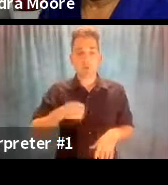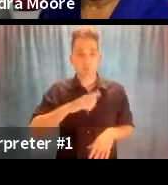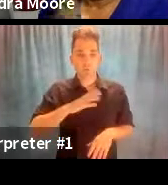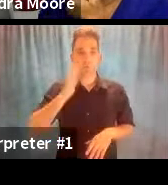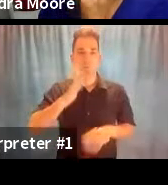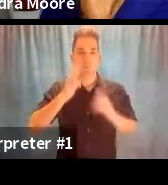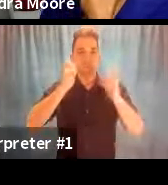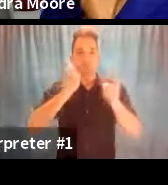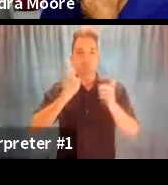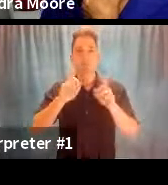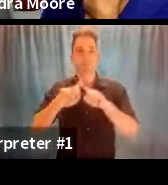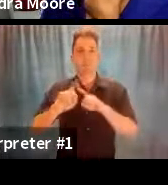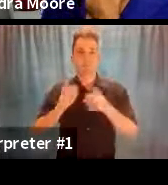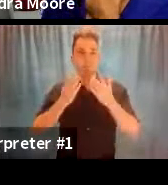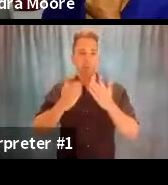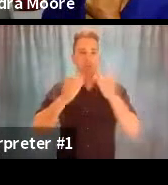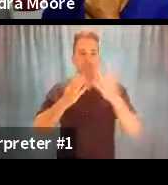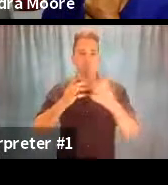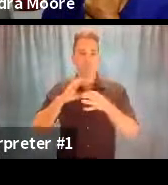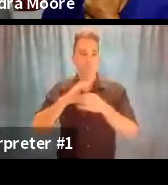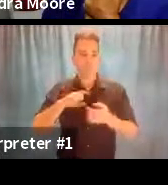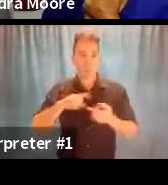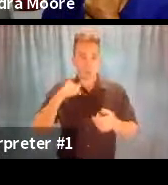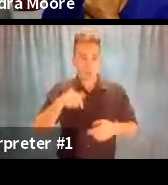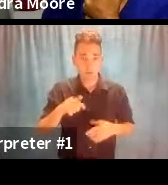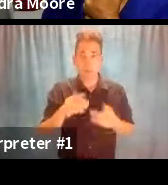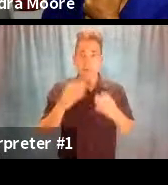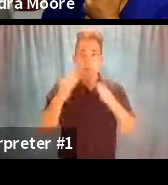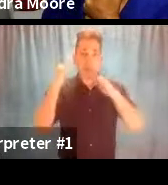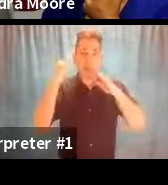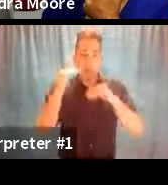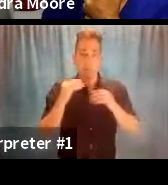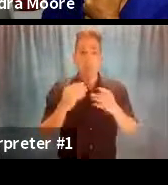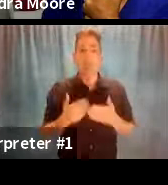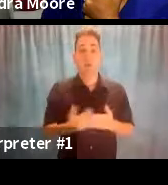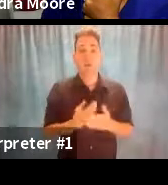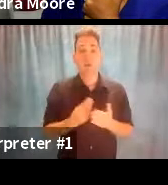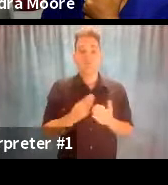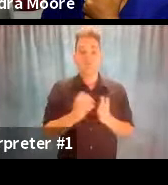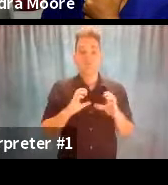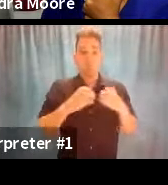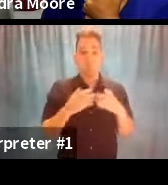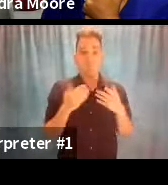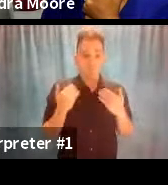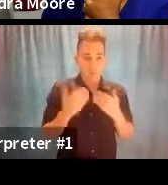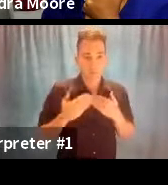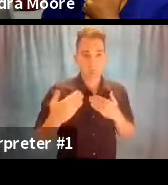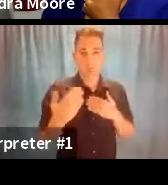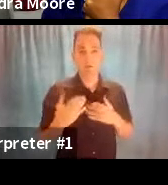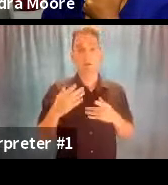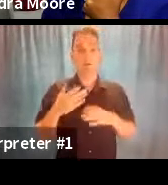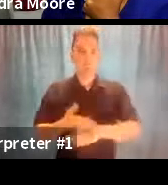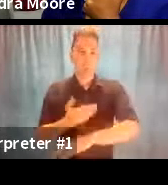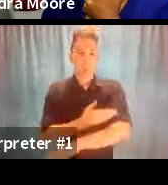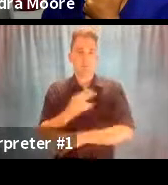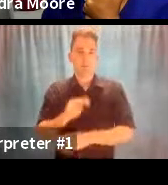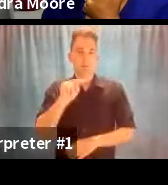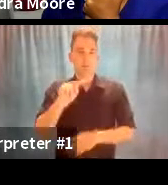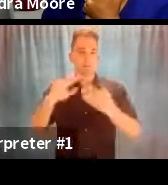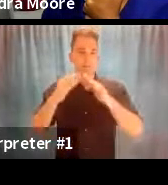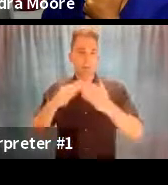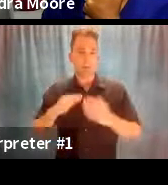on things from this, and hopefully the infrastructure package going forward as far as reinvestment in North City. But specific